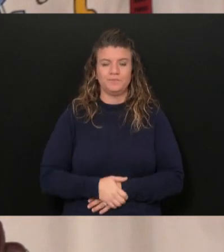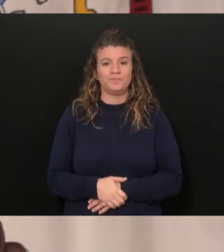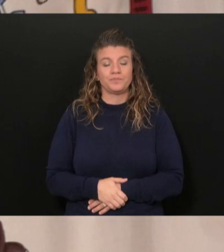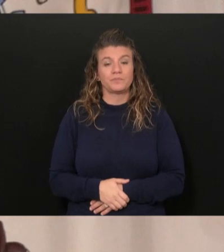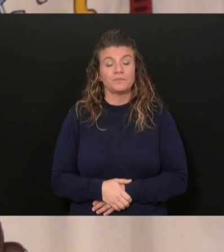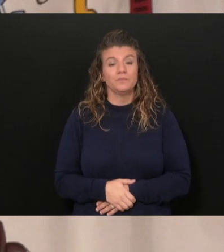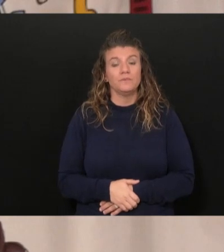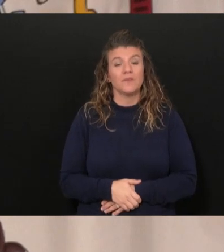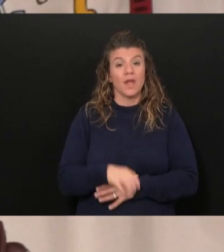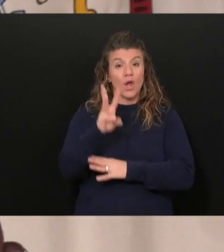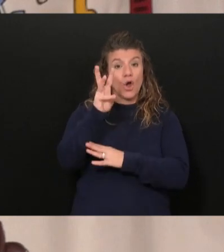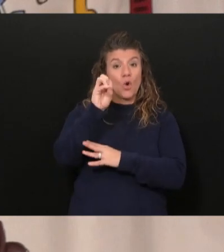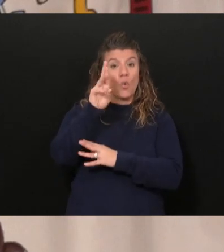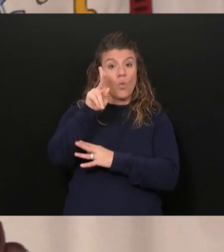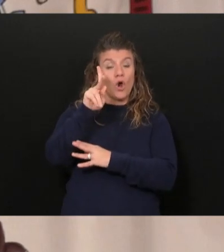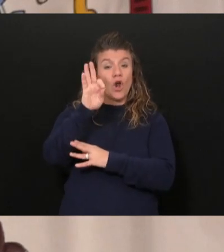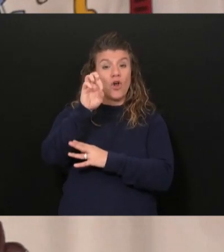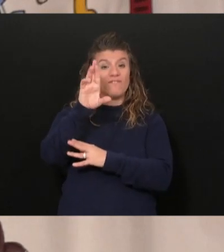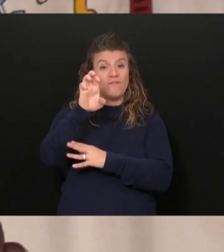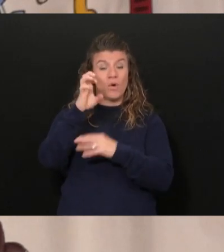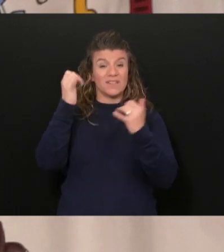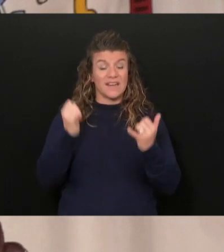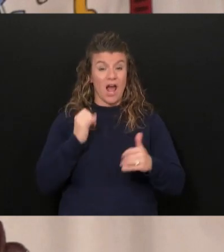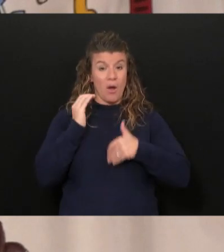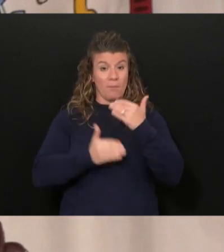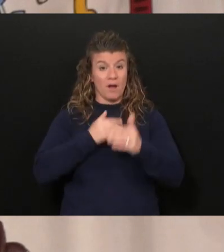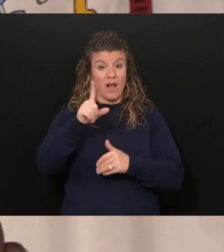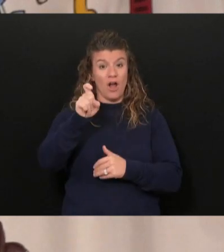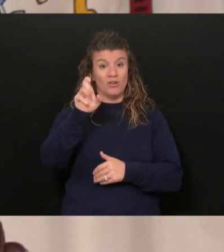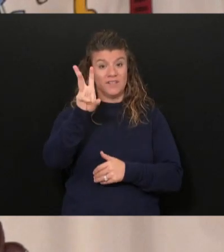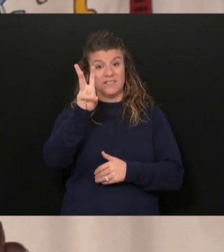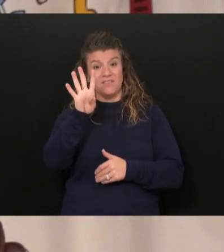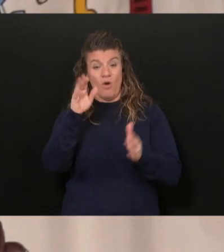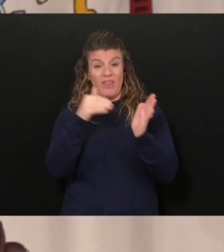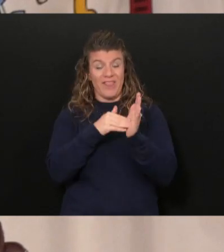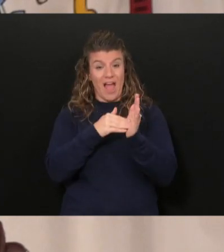Workforce has now processed 164,000 claims.